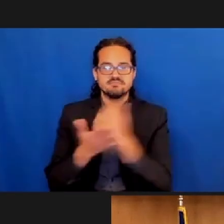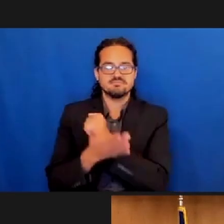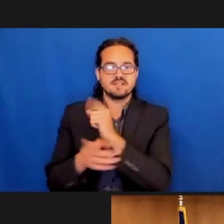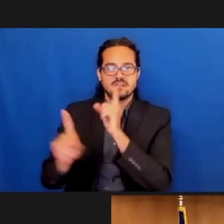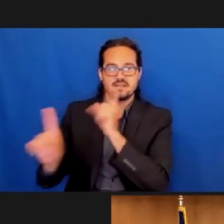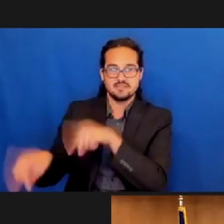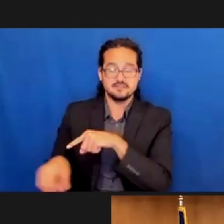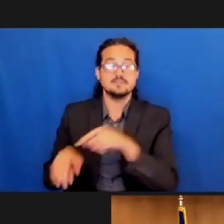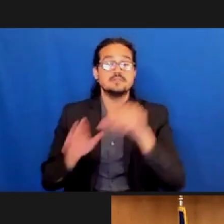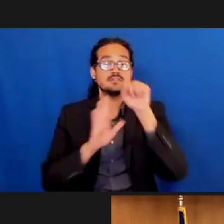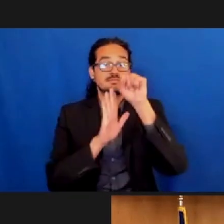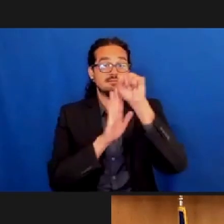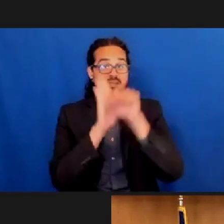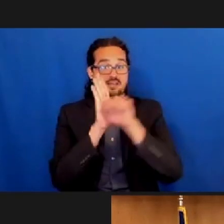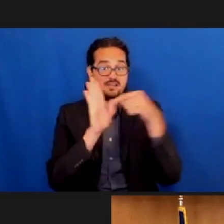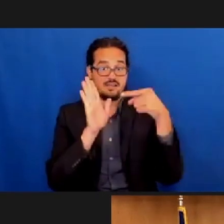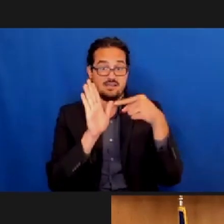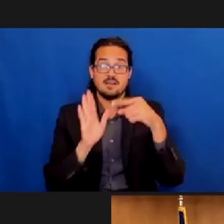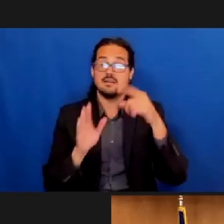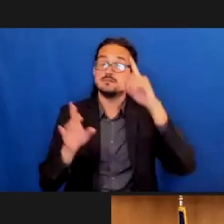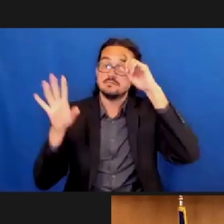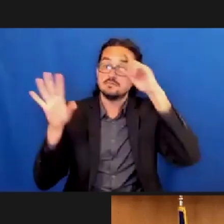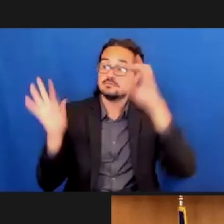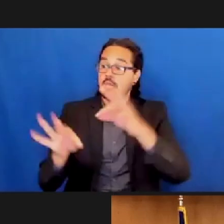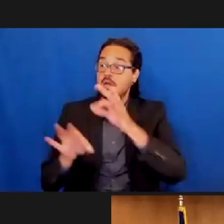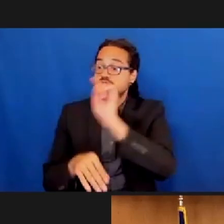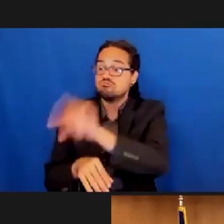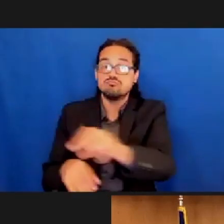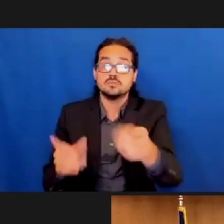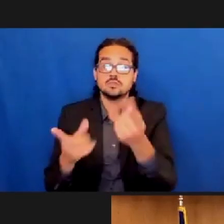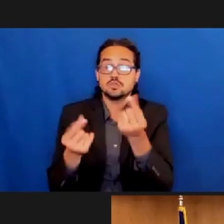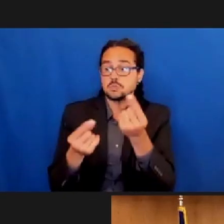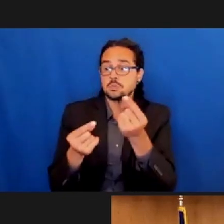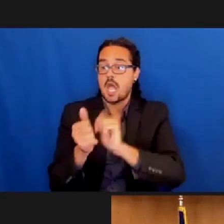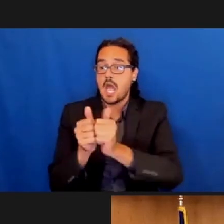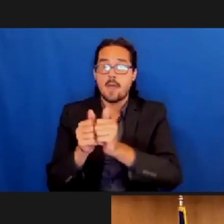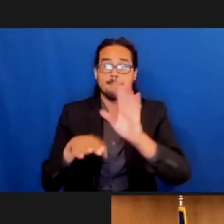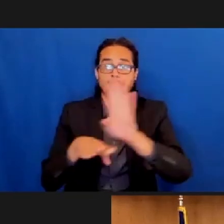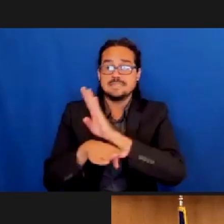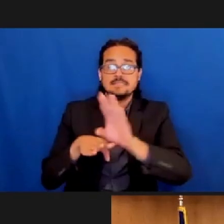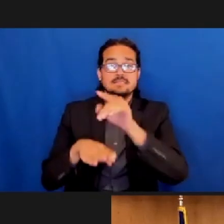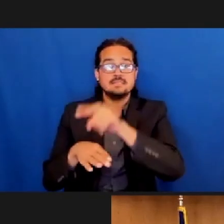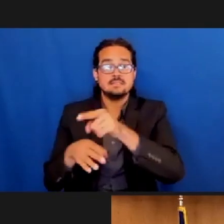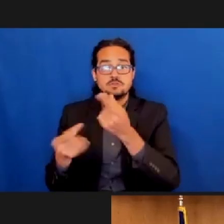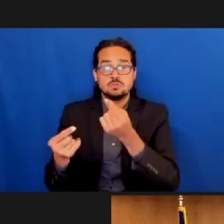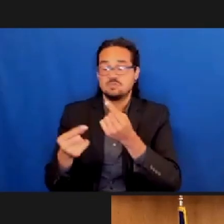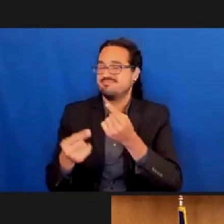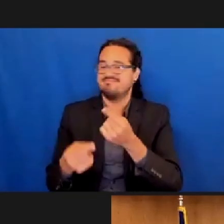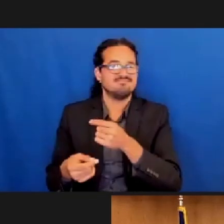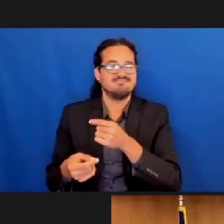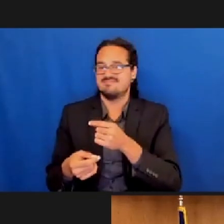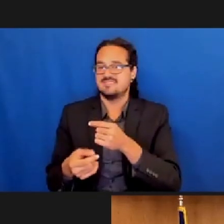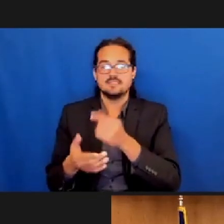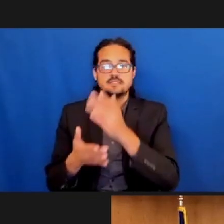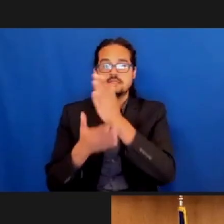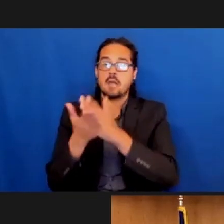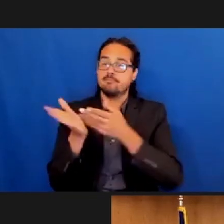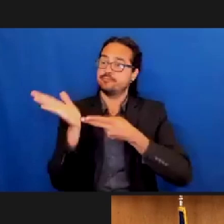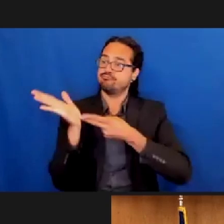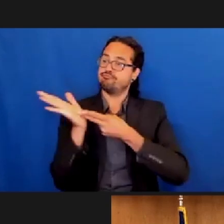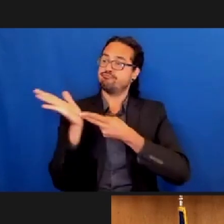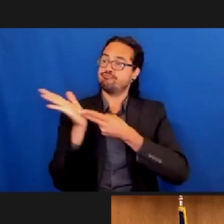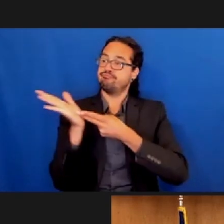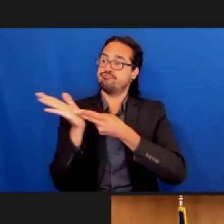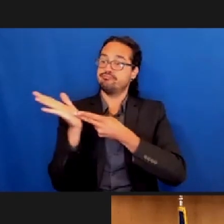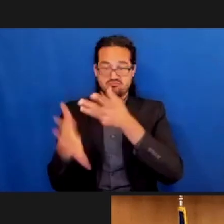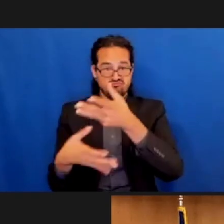status. And it's from the honor system. I think the simplest method